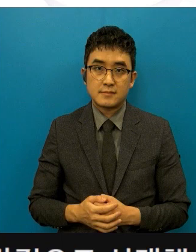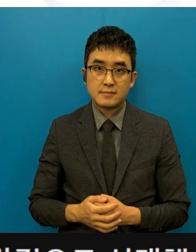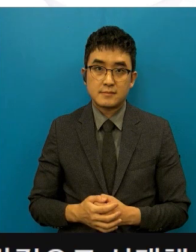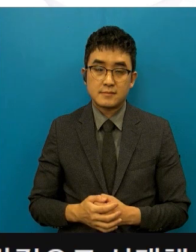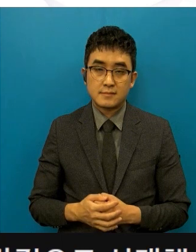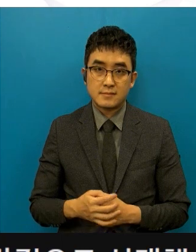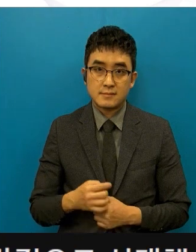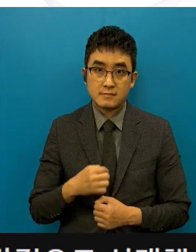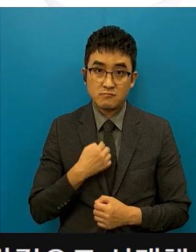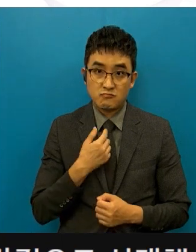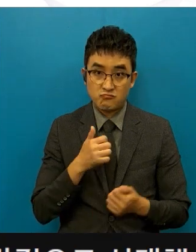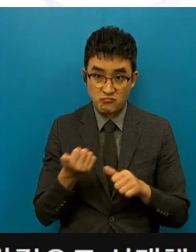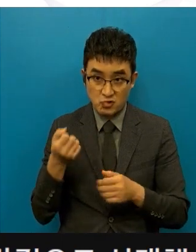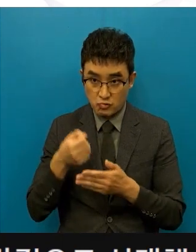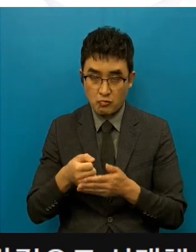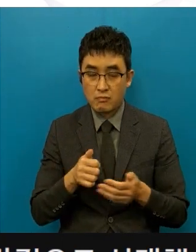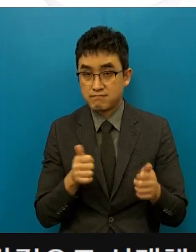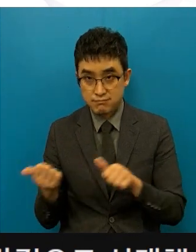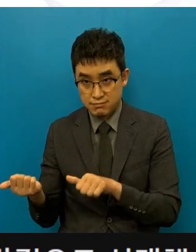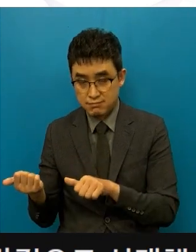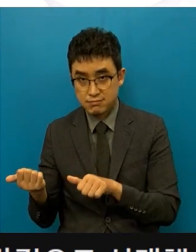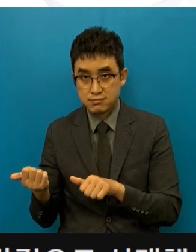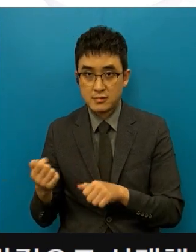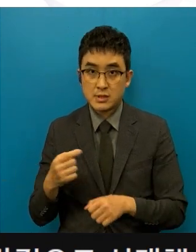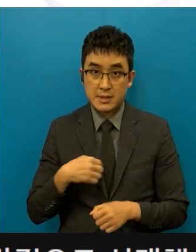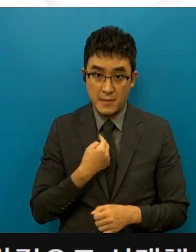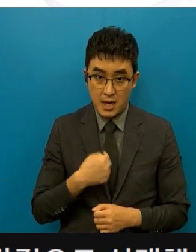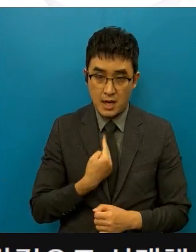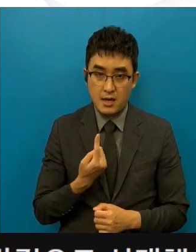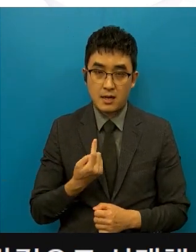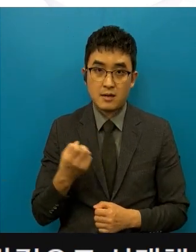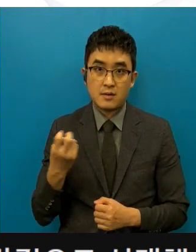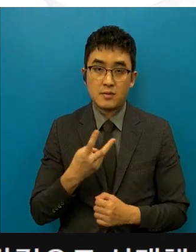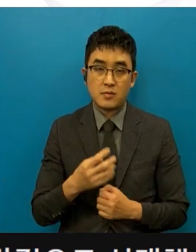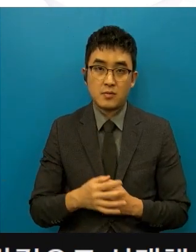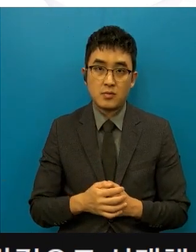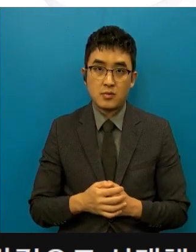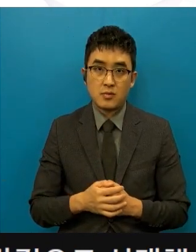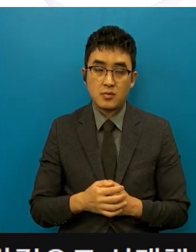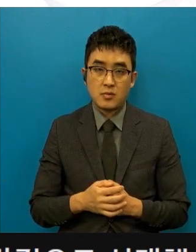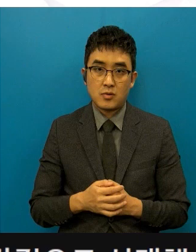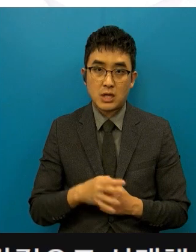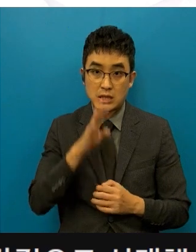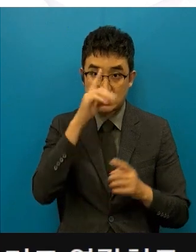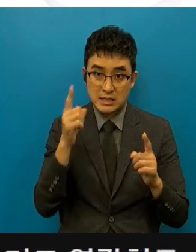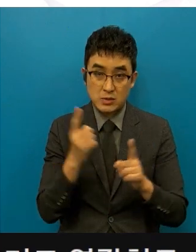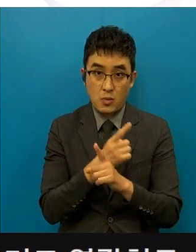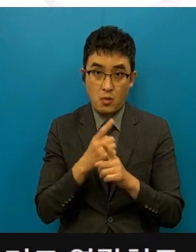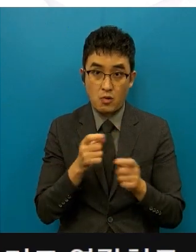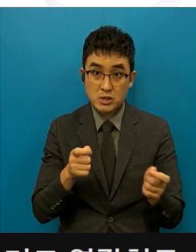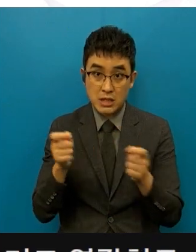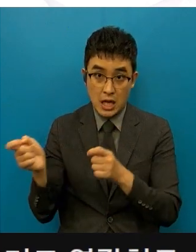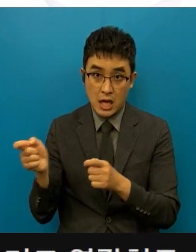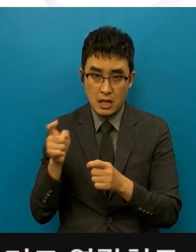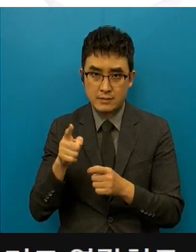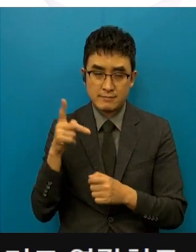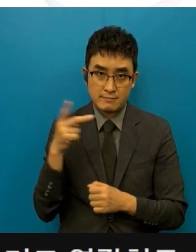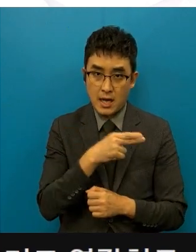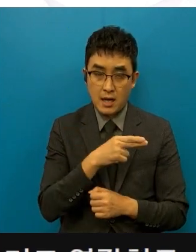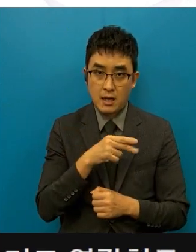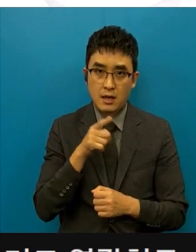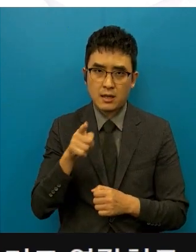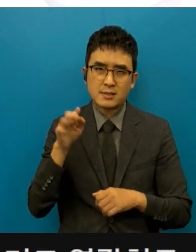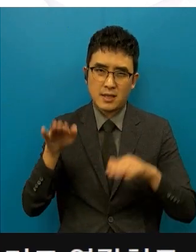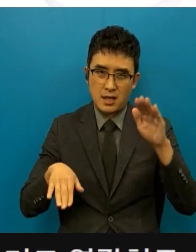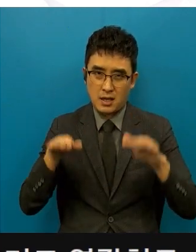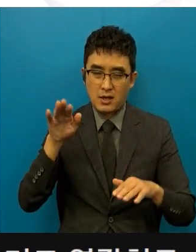then withdrawal of treatment are separate. Withdrawal of treatment is usually, if the patient is conscious, is based on the right